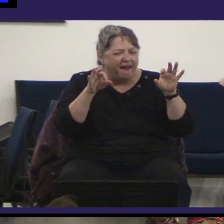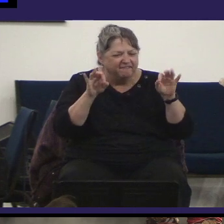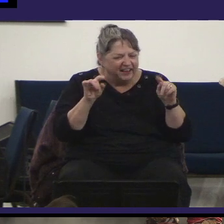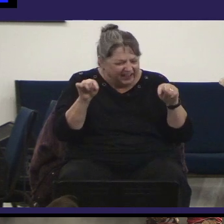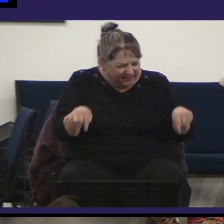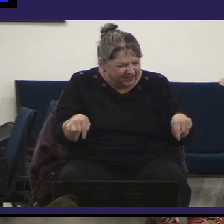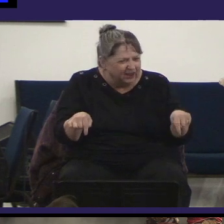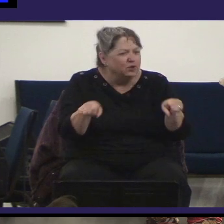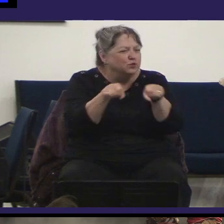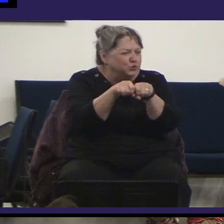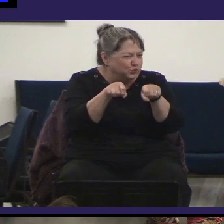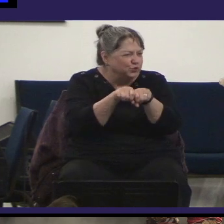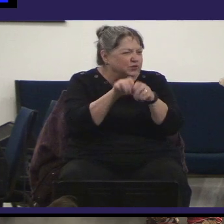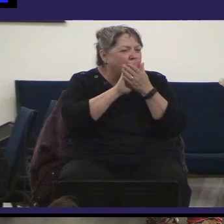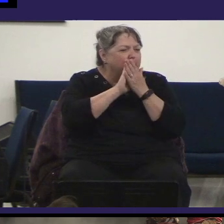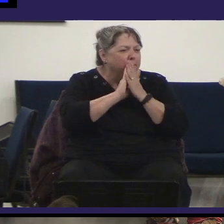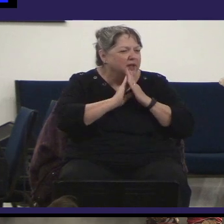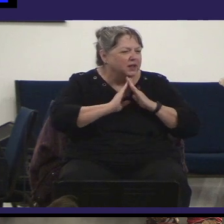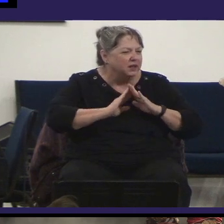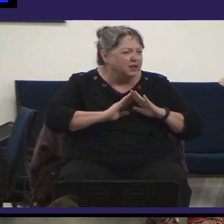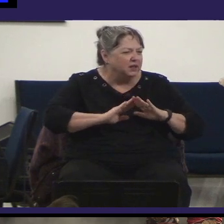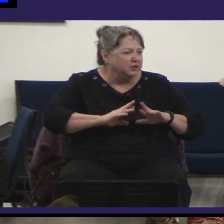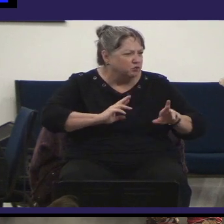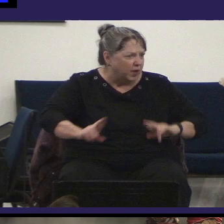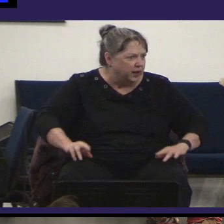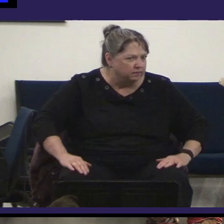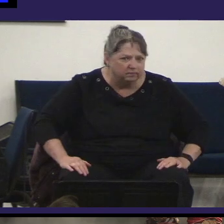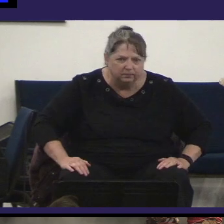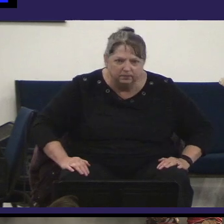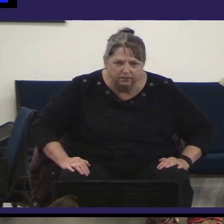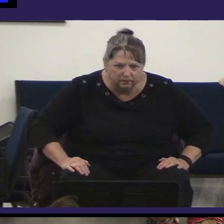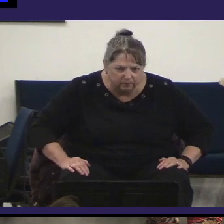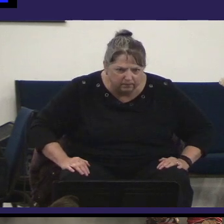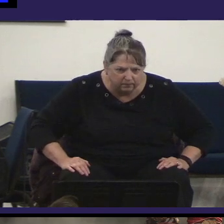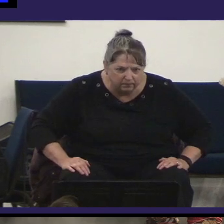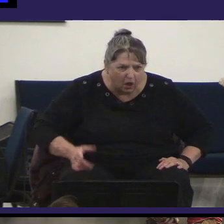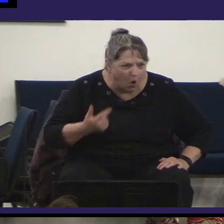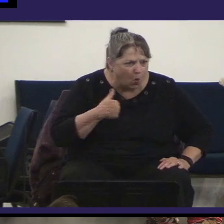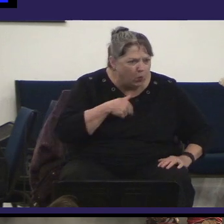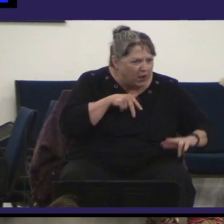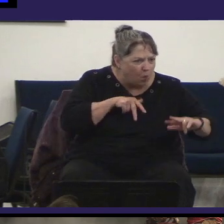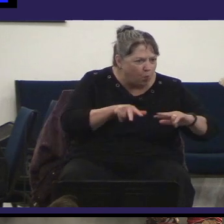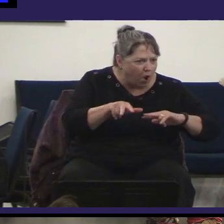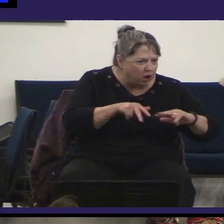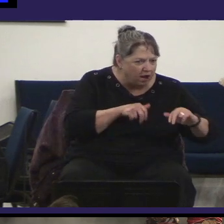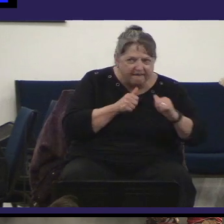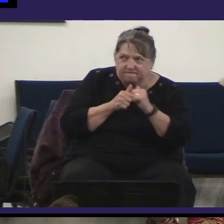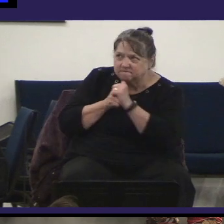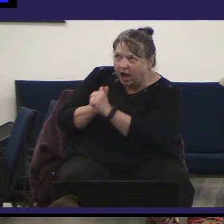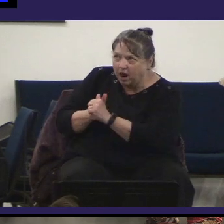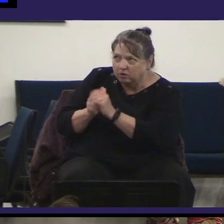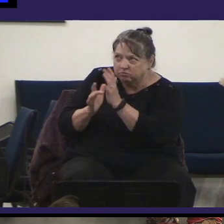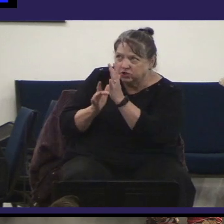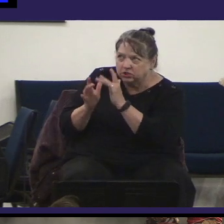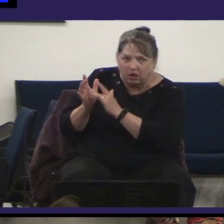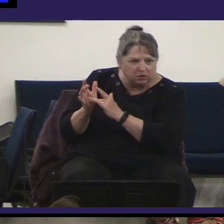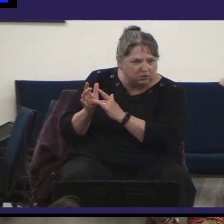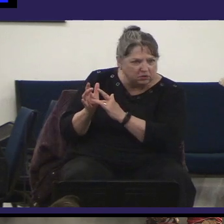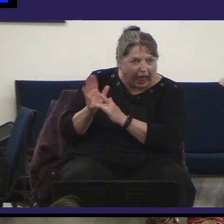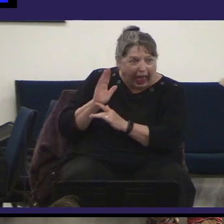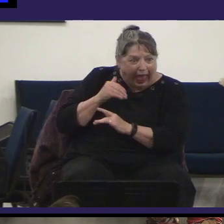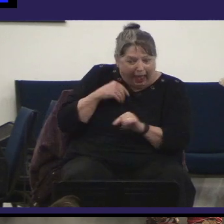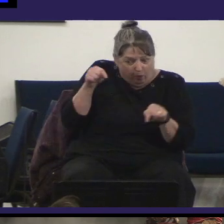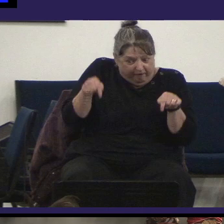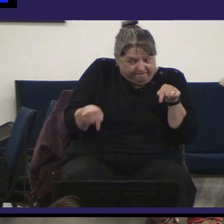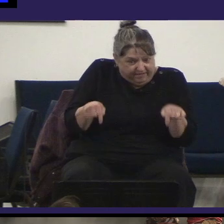that we're to keep in step with the Spirit. It says that we're to walk as Jesus did. Church, when we are fitted, when